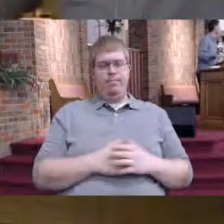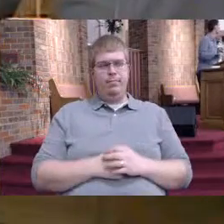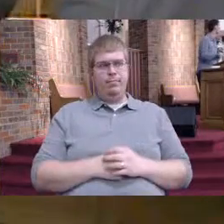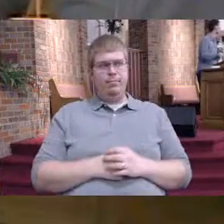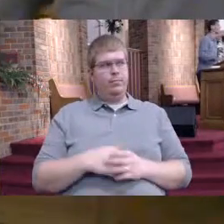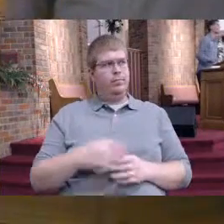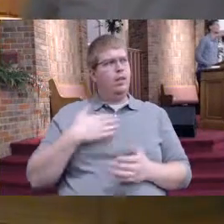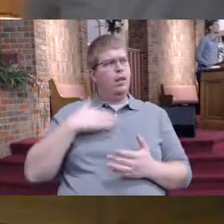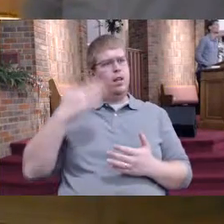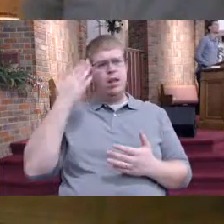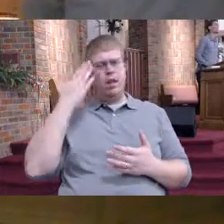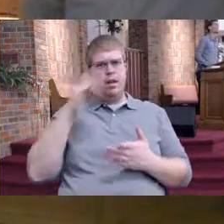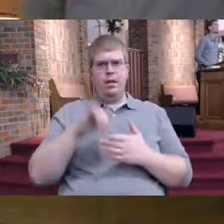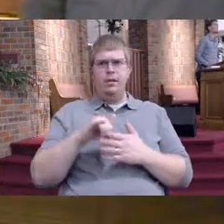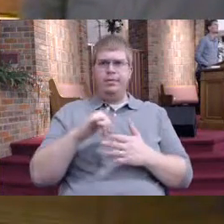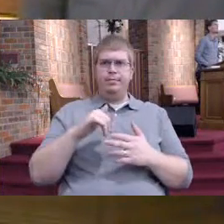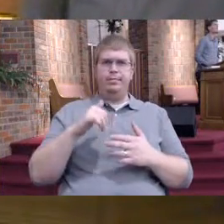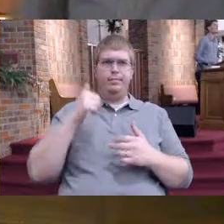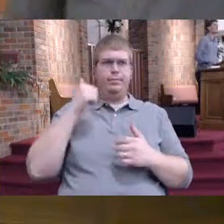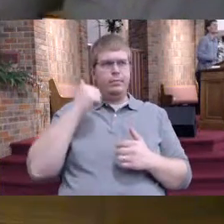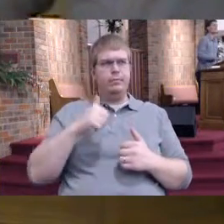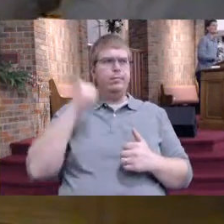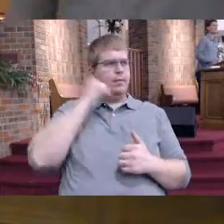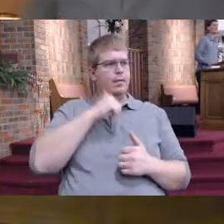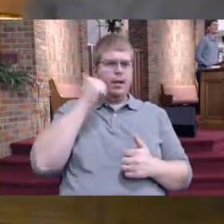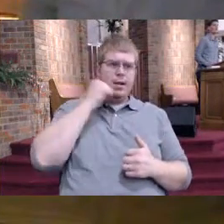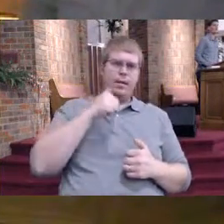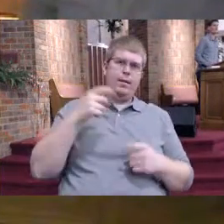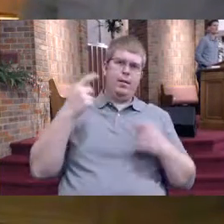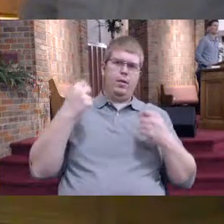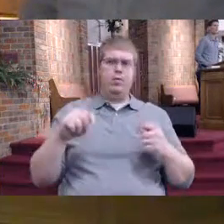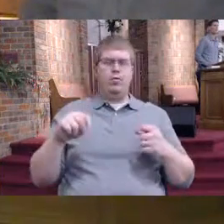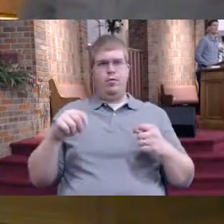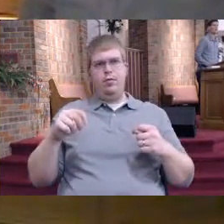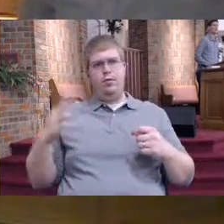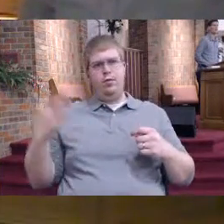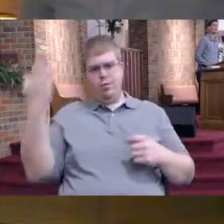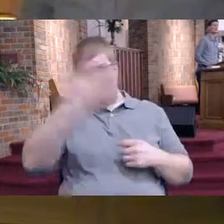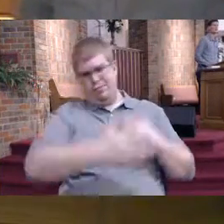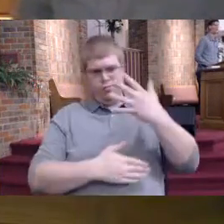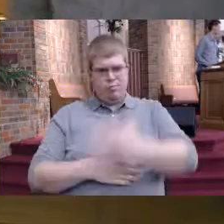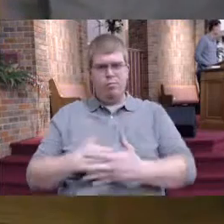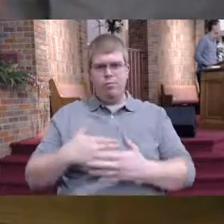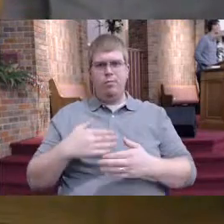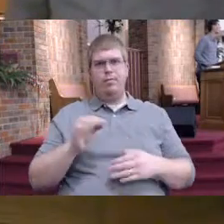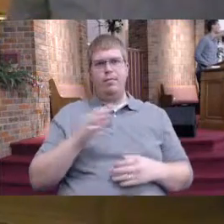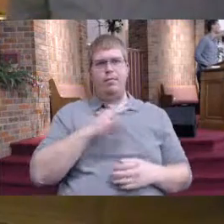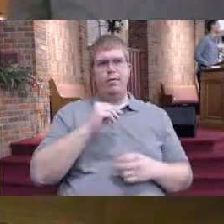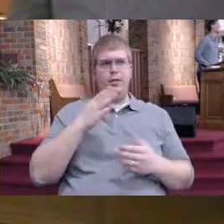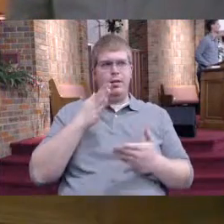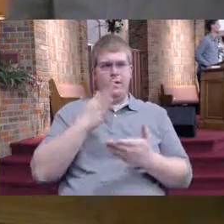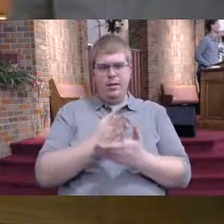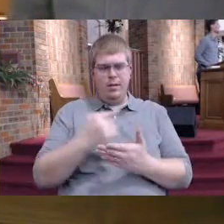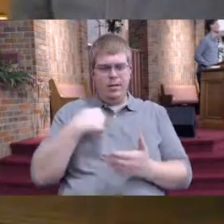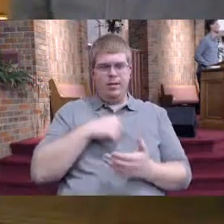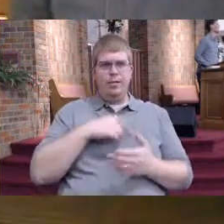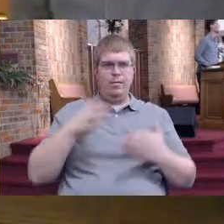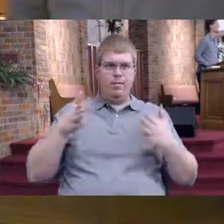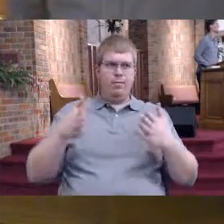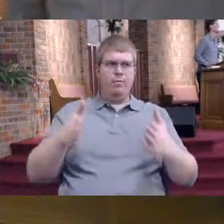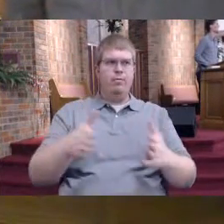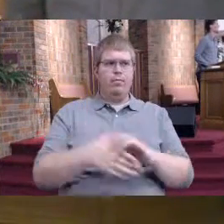to, every step of the way, throw barriers in the way that are going to throw us off the course. And that's certainly been the case with the new